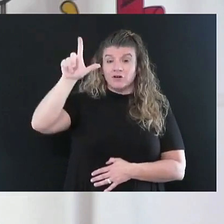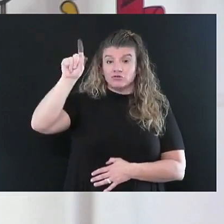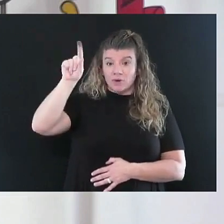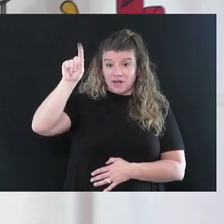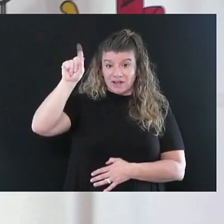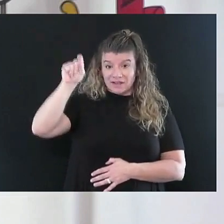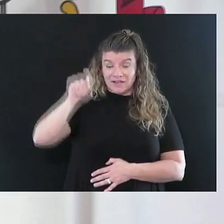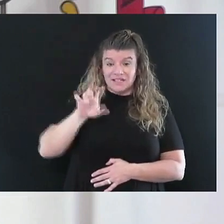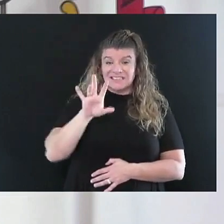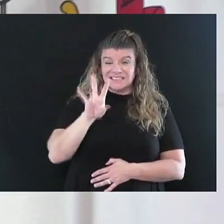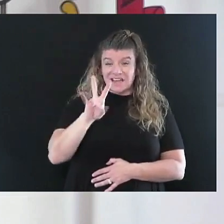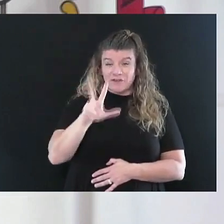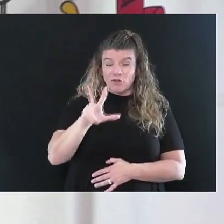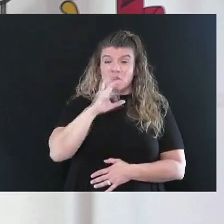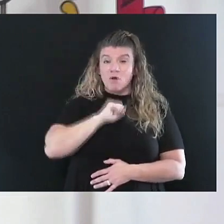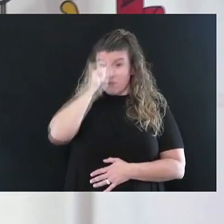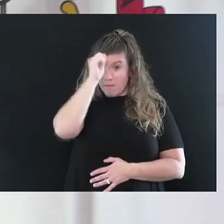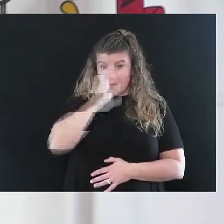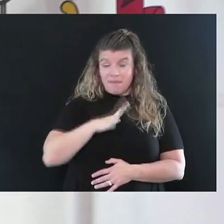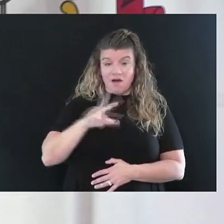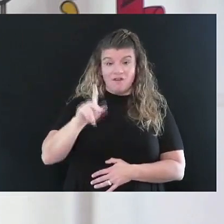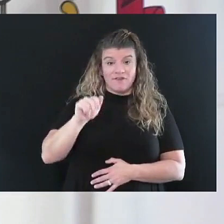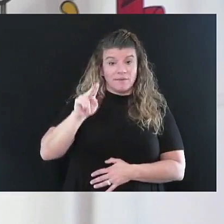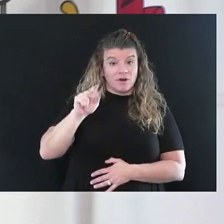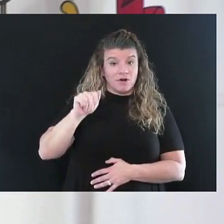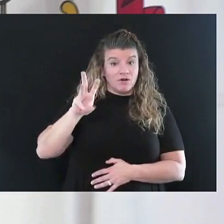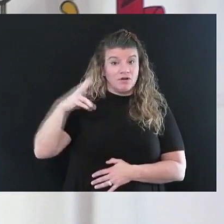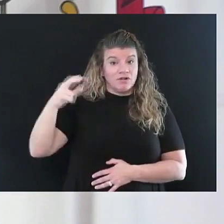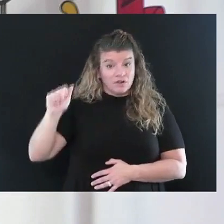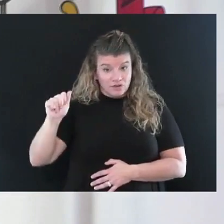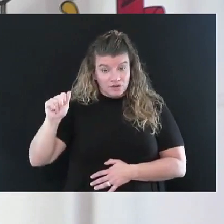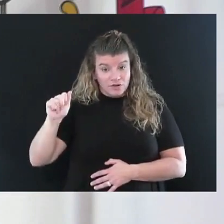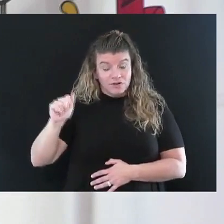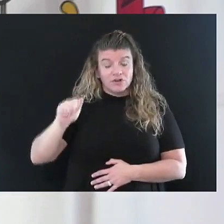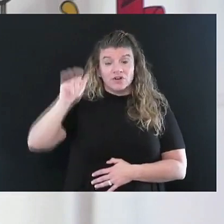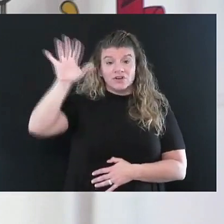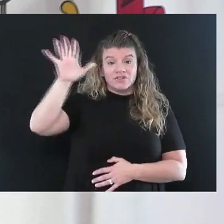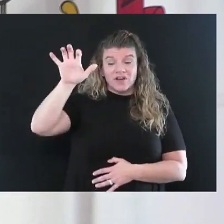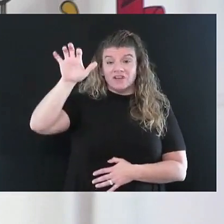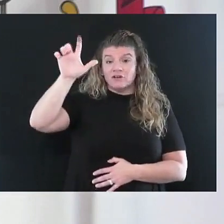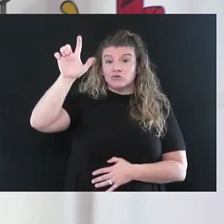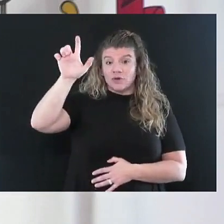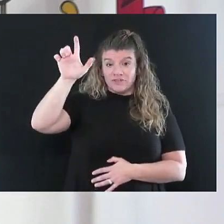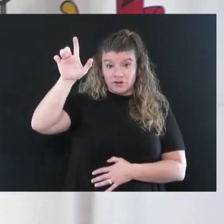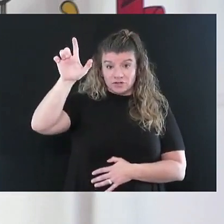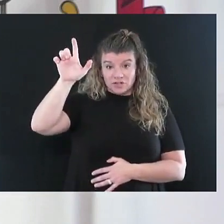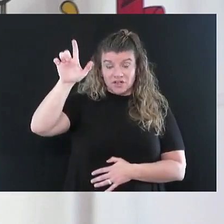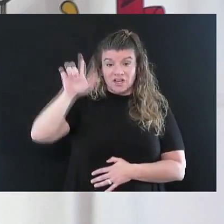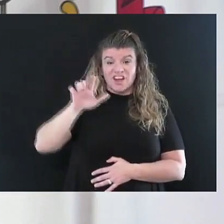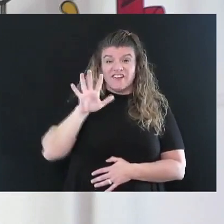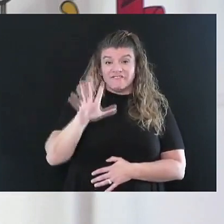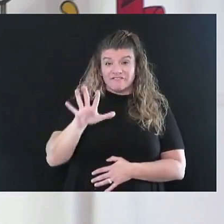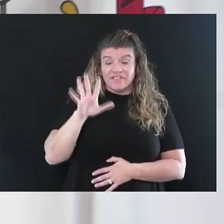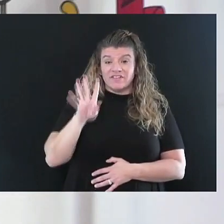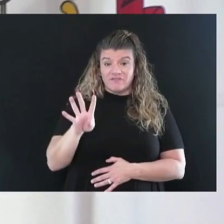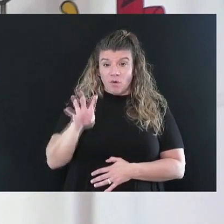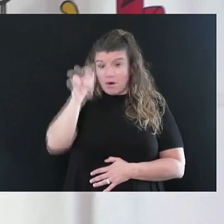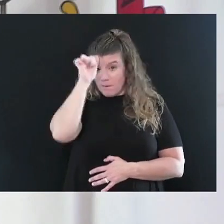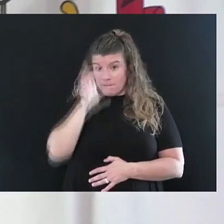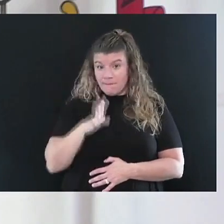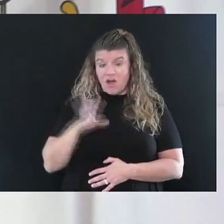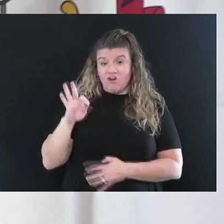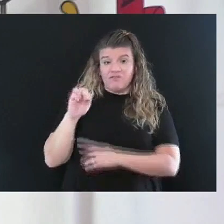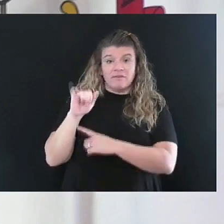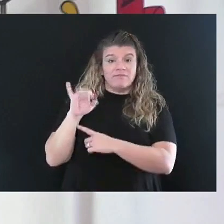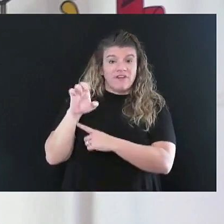a 73-year-old male from Kanawha County. Our 521st death, a 54-year-old male from